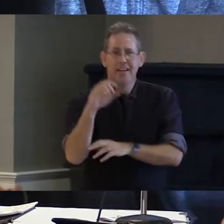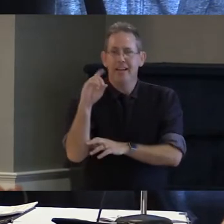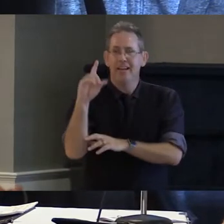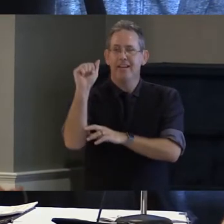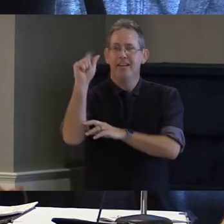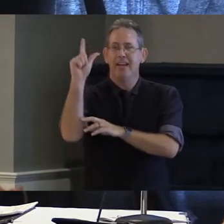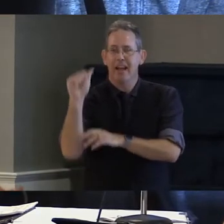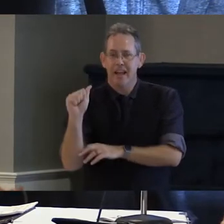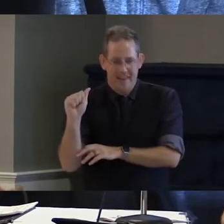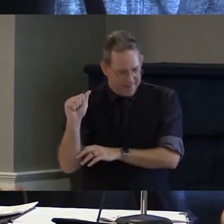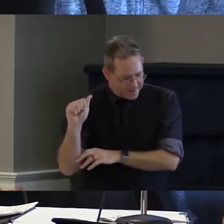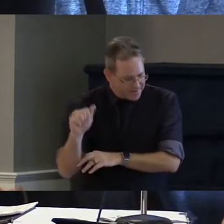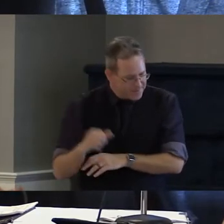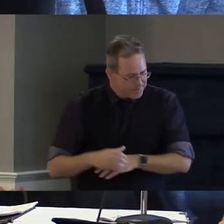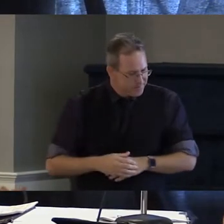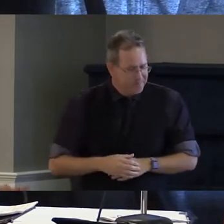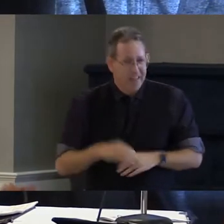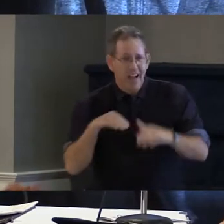ADA,